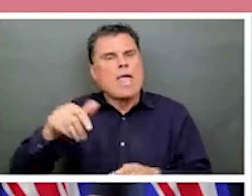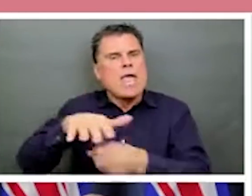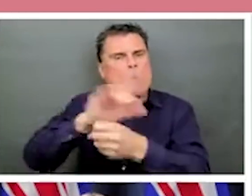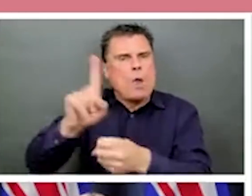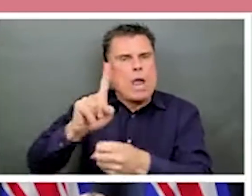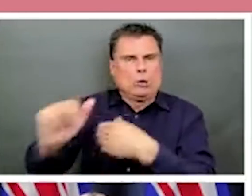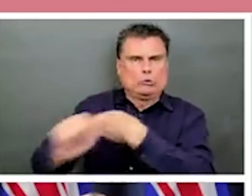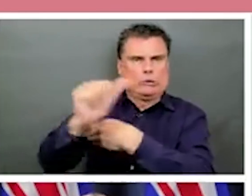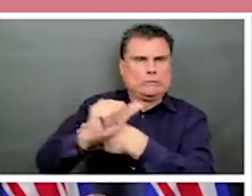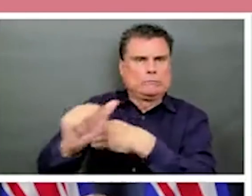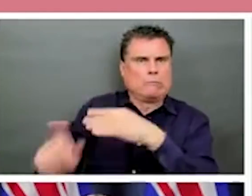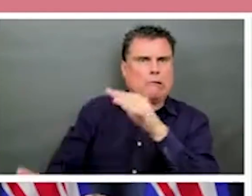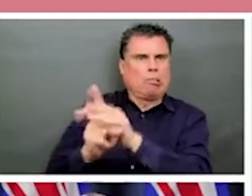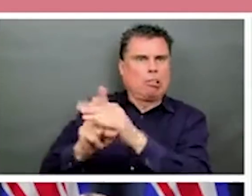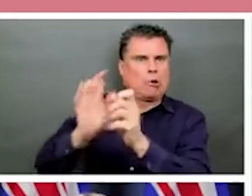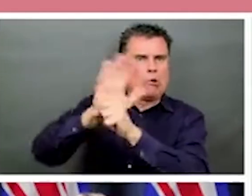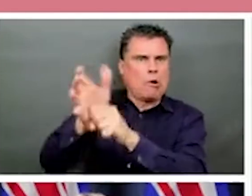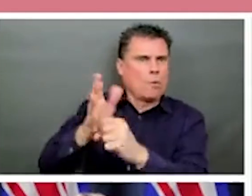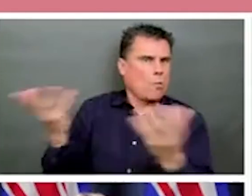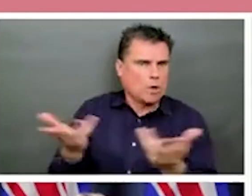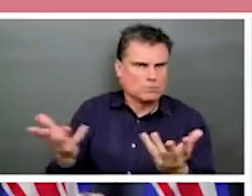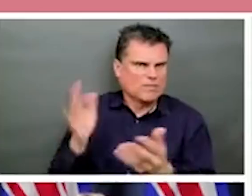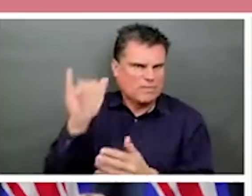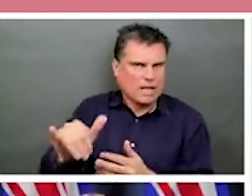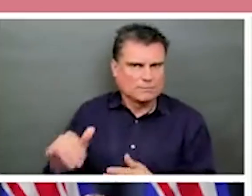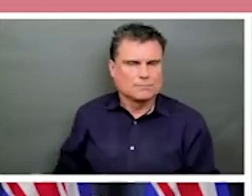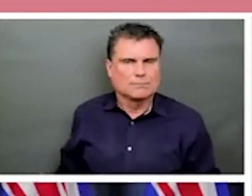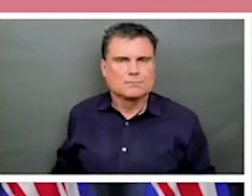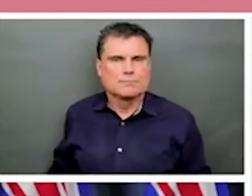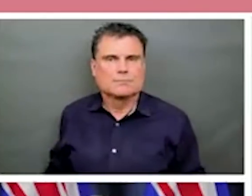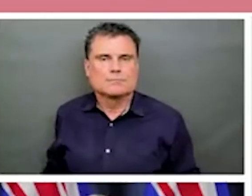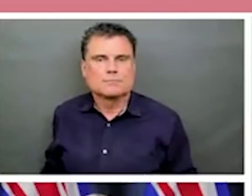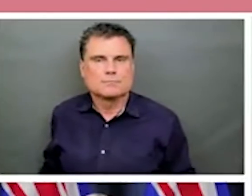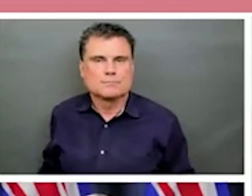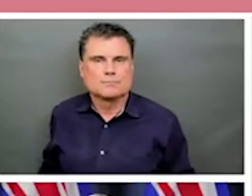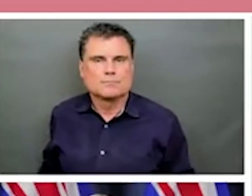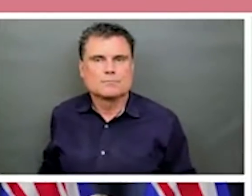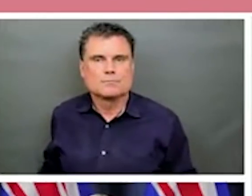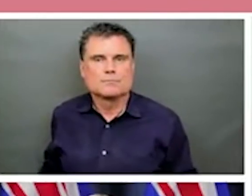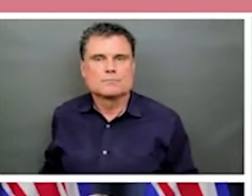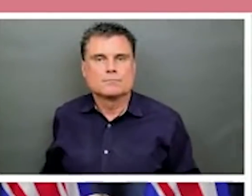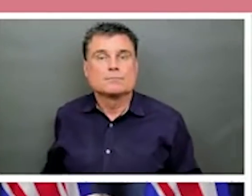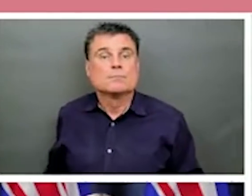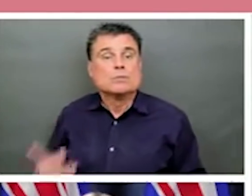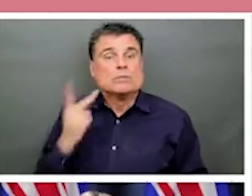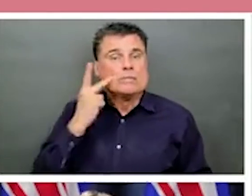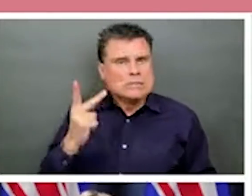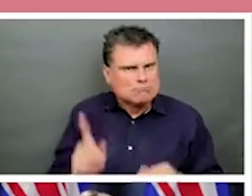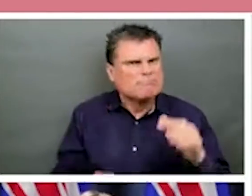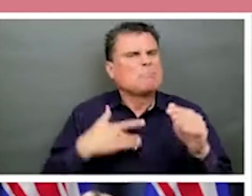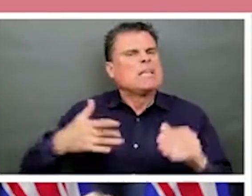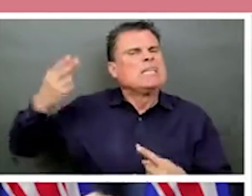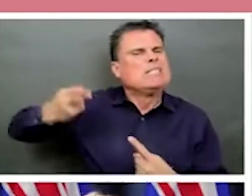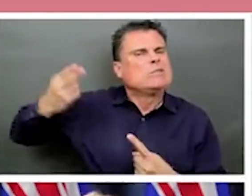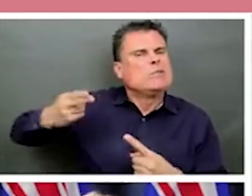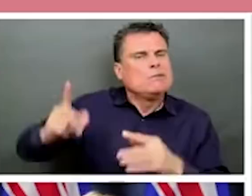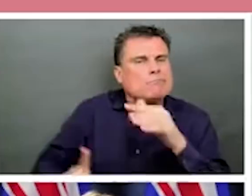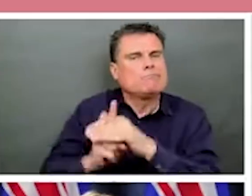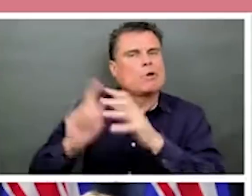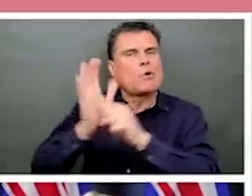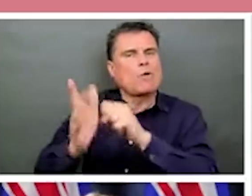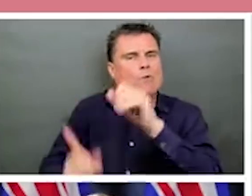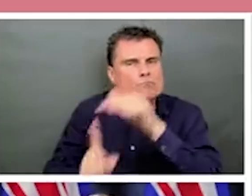manufacturing, and there's sectors that have been where outbreaks have been ongoing and have been identified, wholesale and